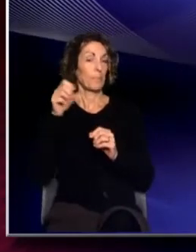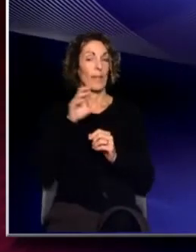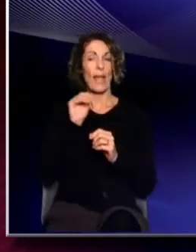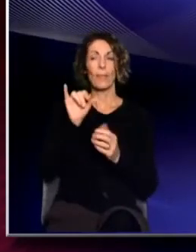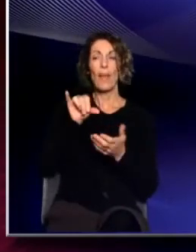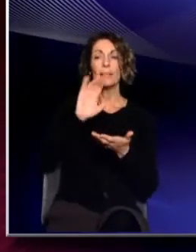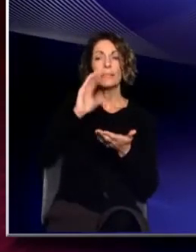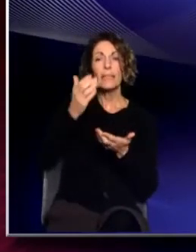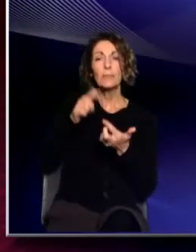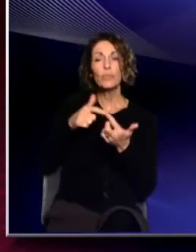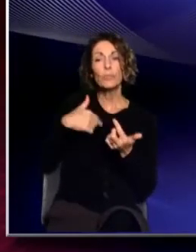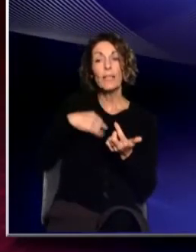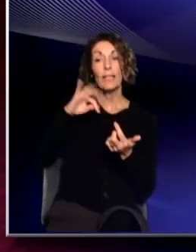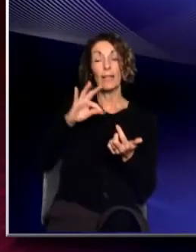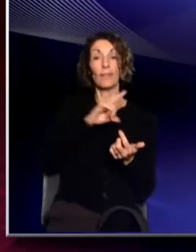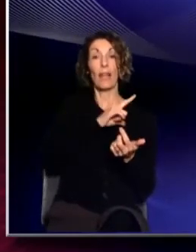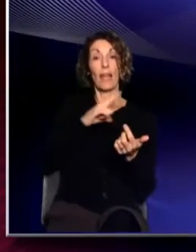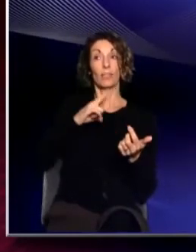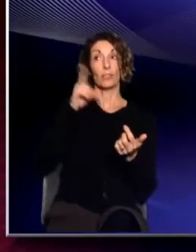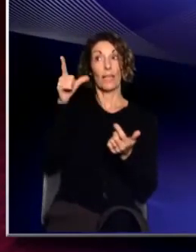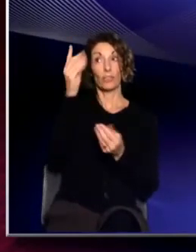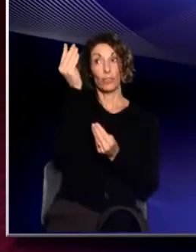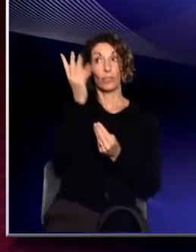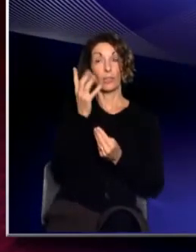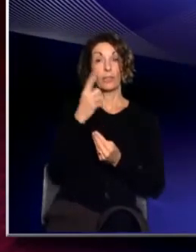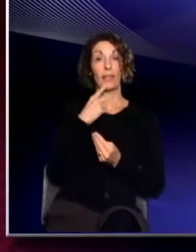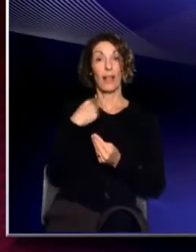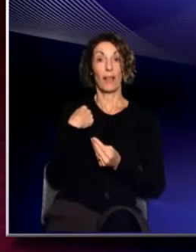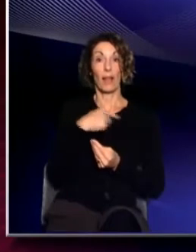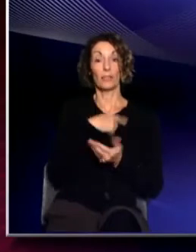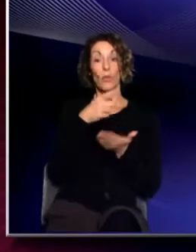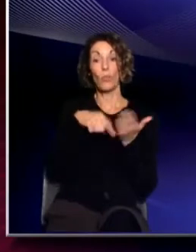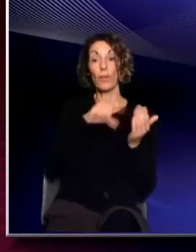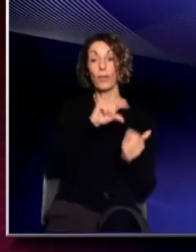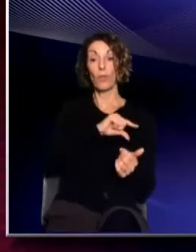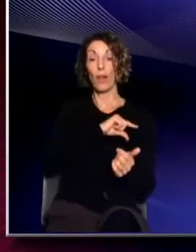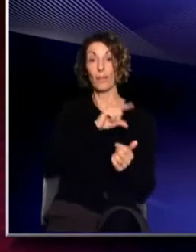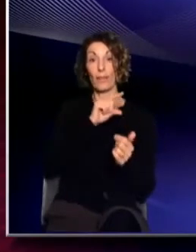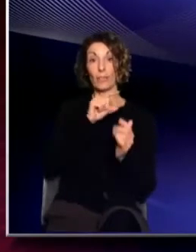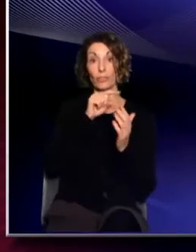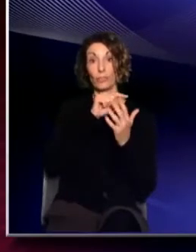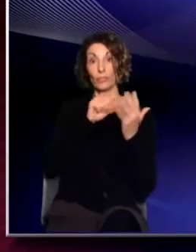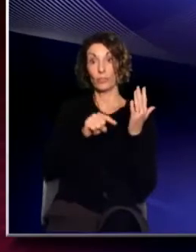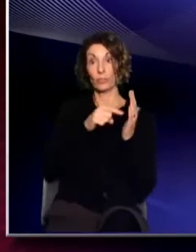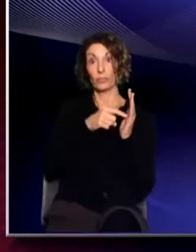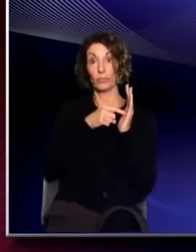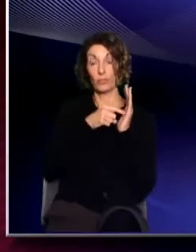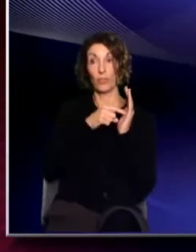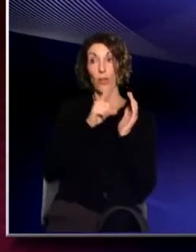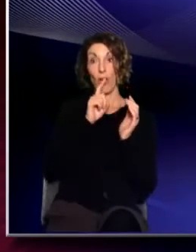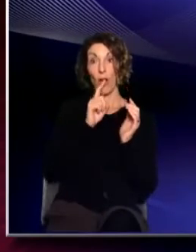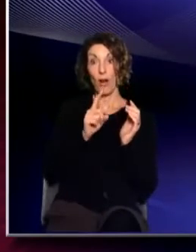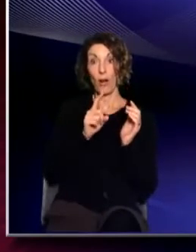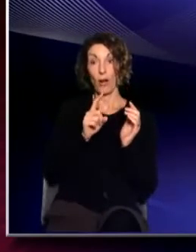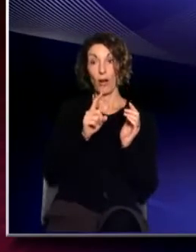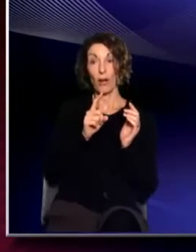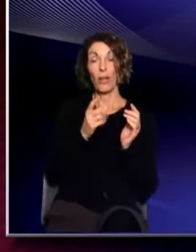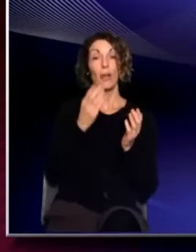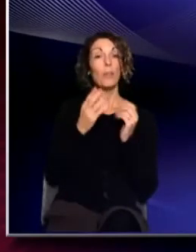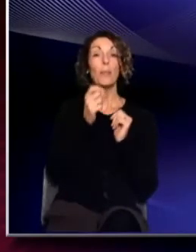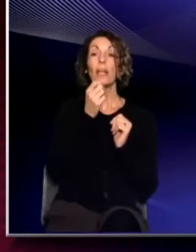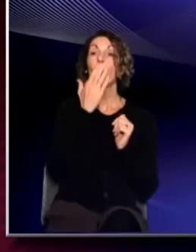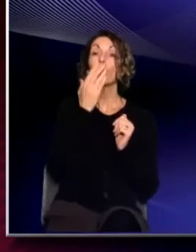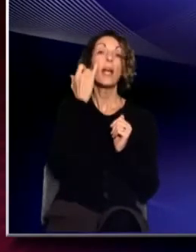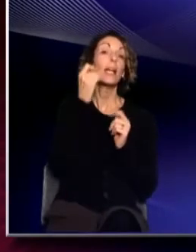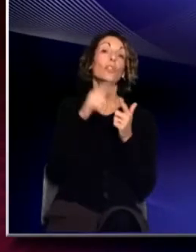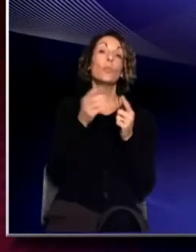it seems to me that if the legislature is telling us what the qualifications are, it may not be a good idea to give that discretion